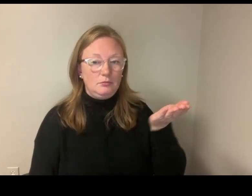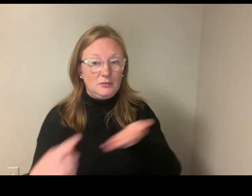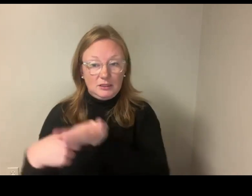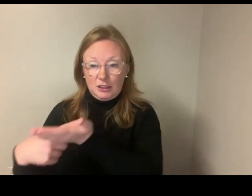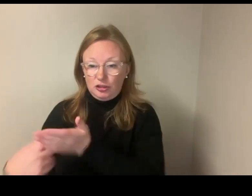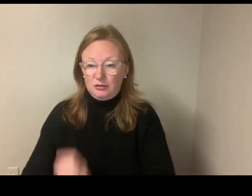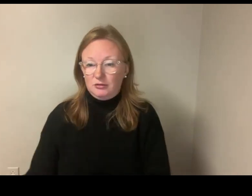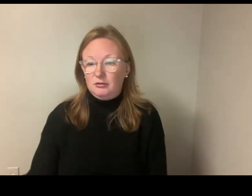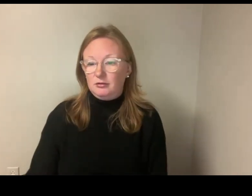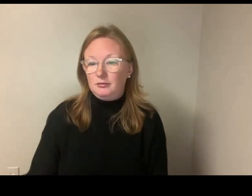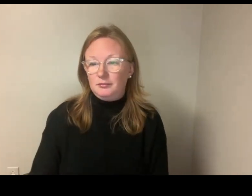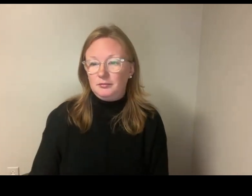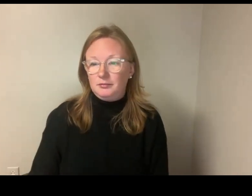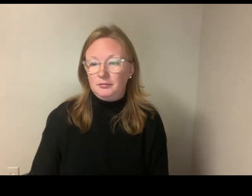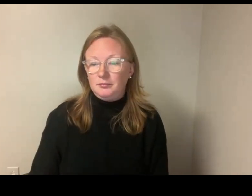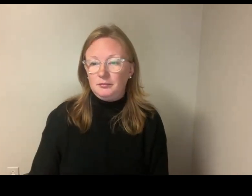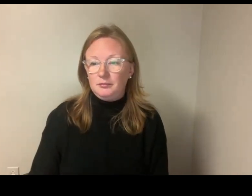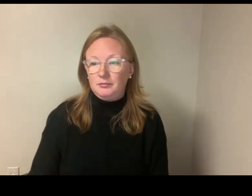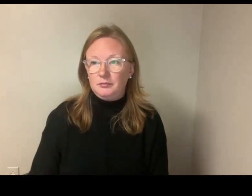Discussion?